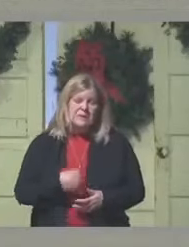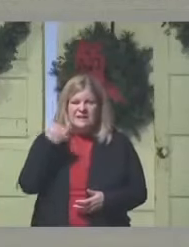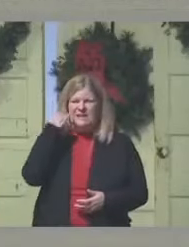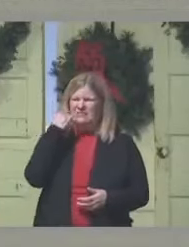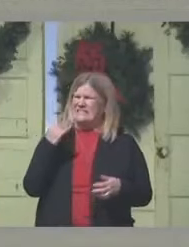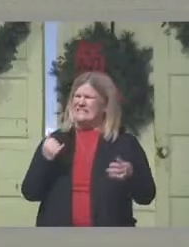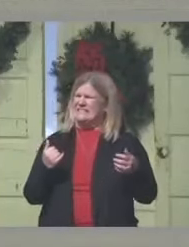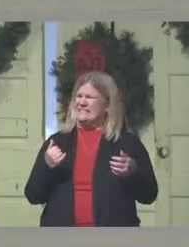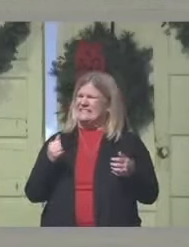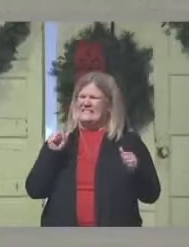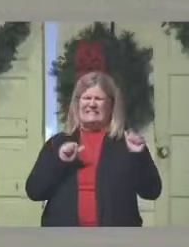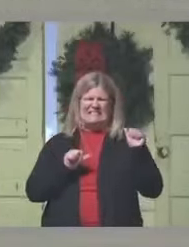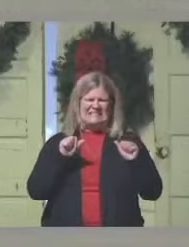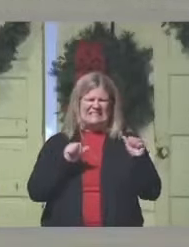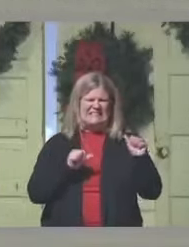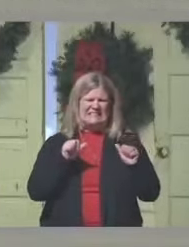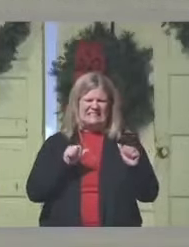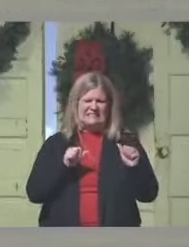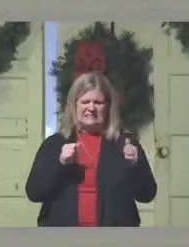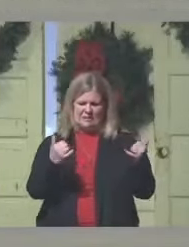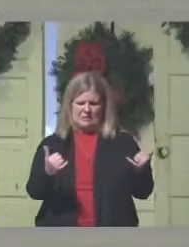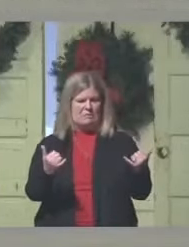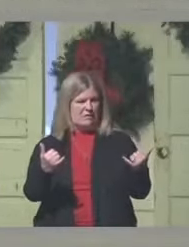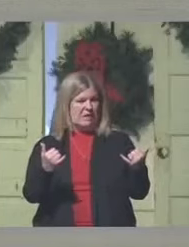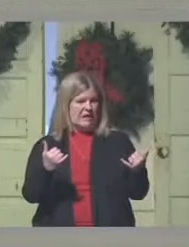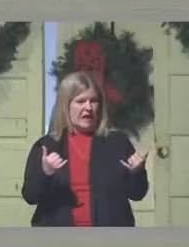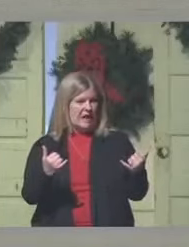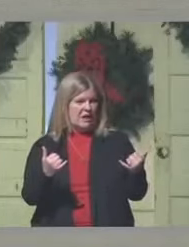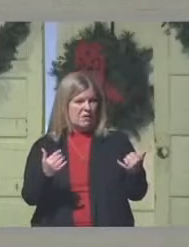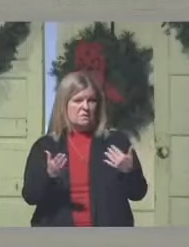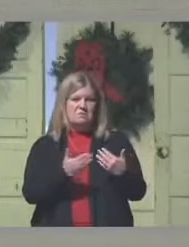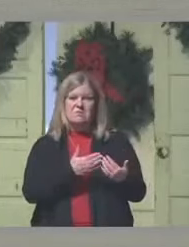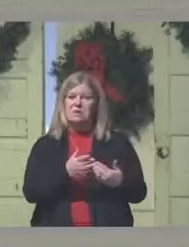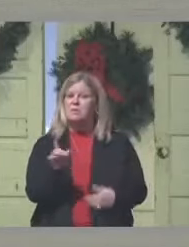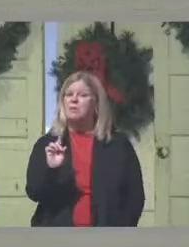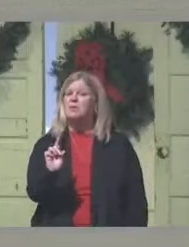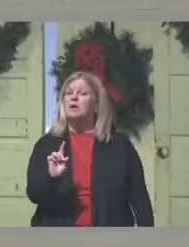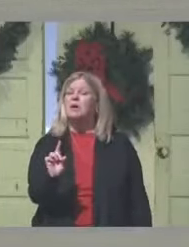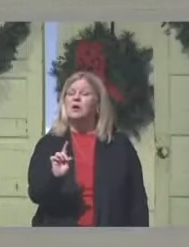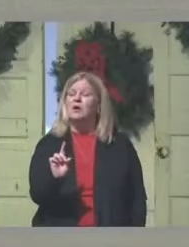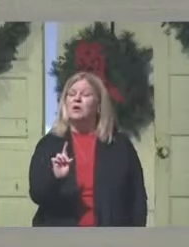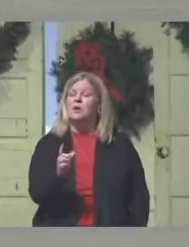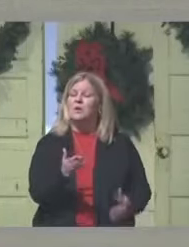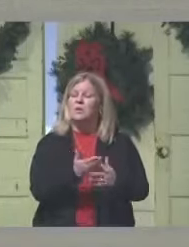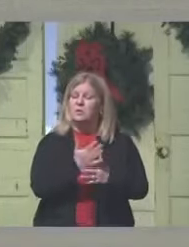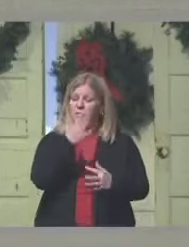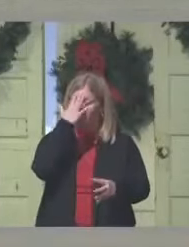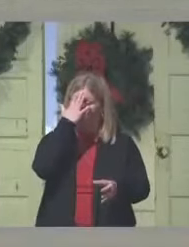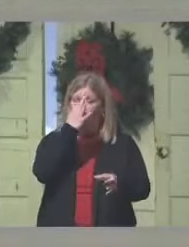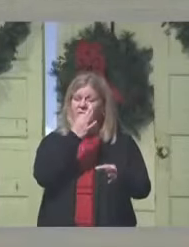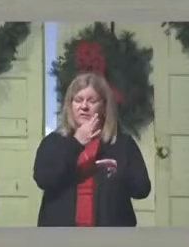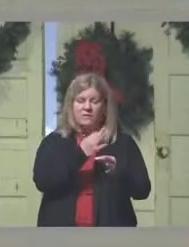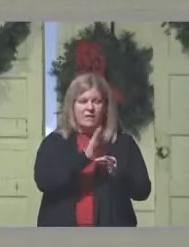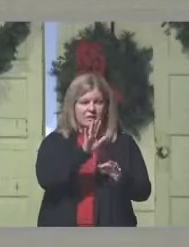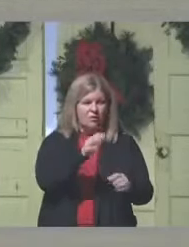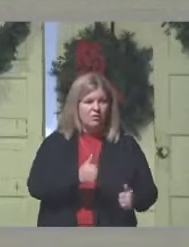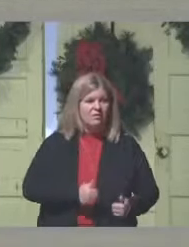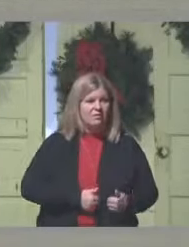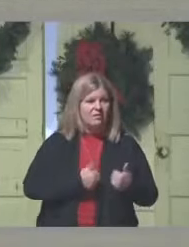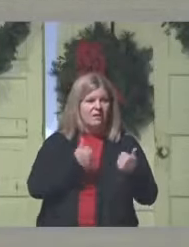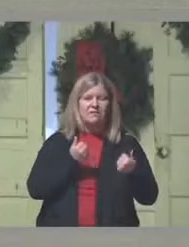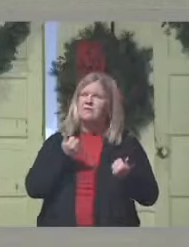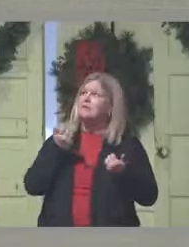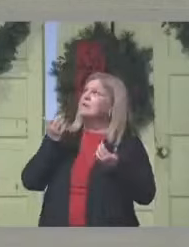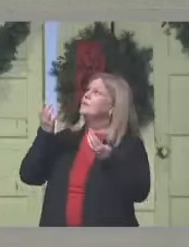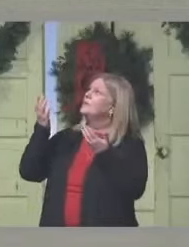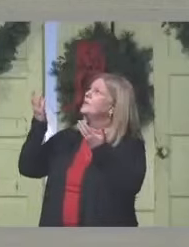sure, you can right now, wherever you are, by faith, give your life to Christ,